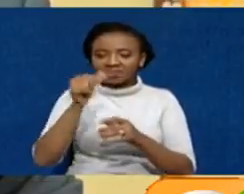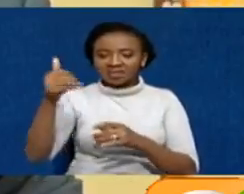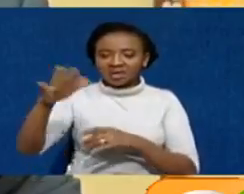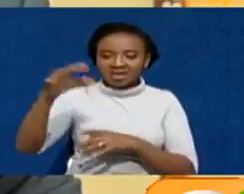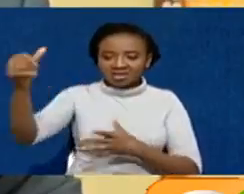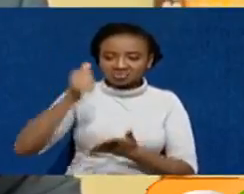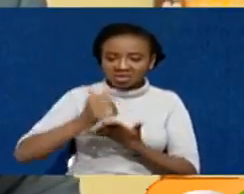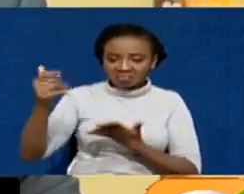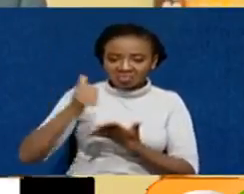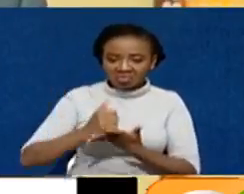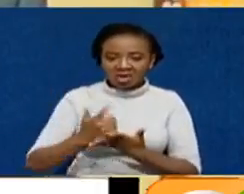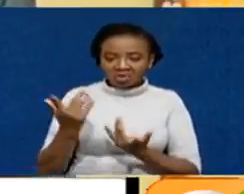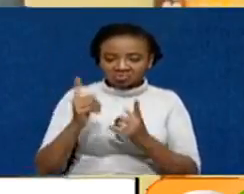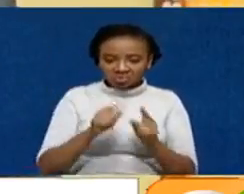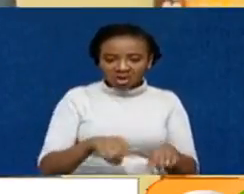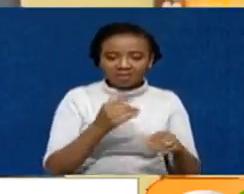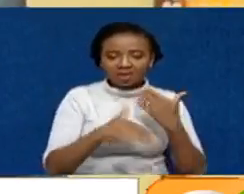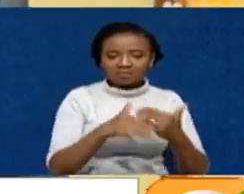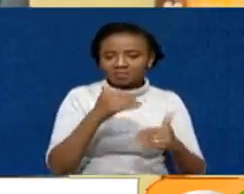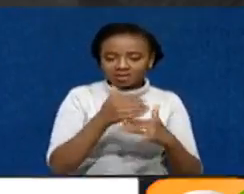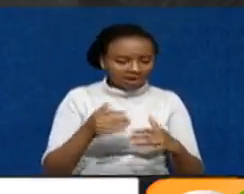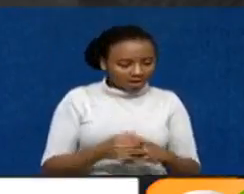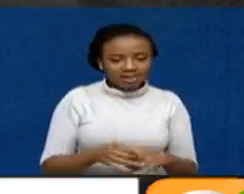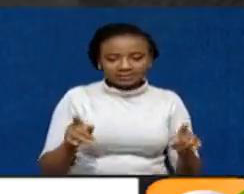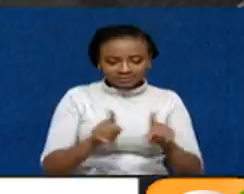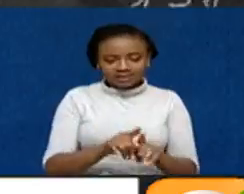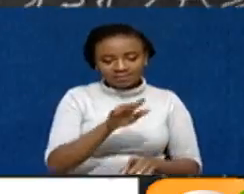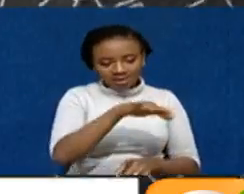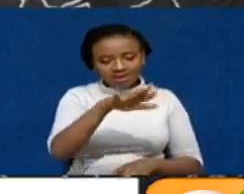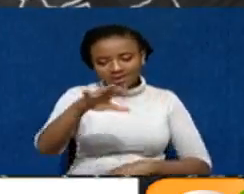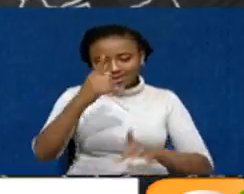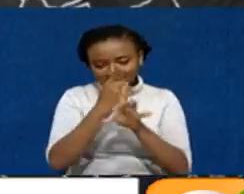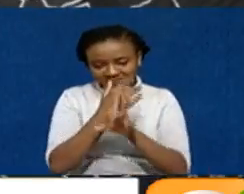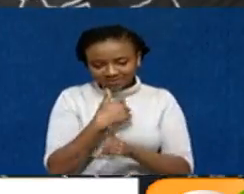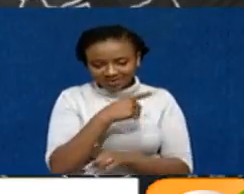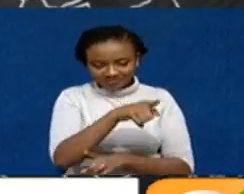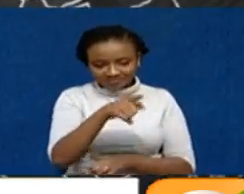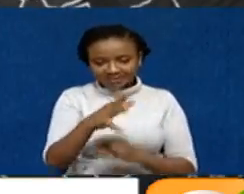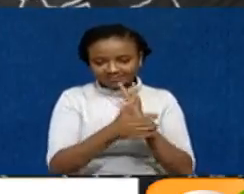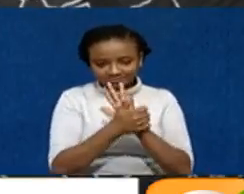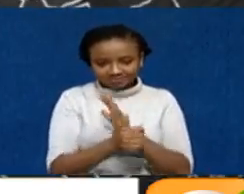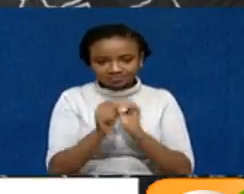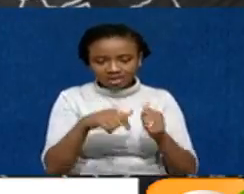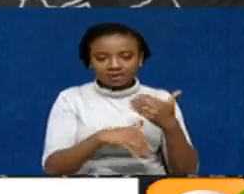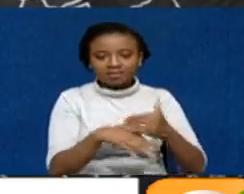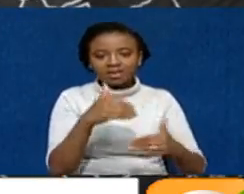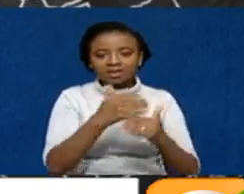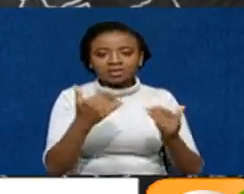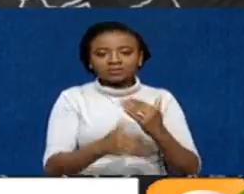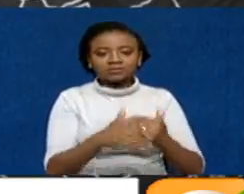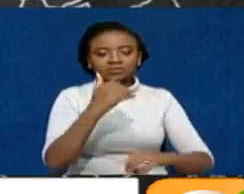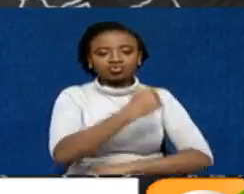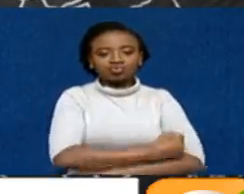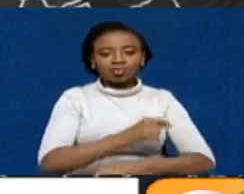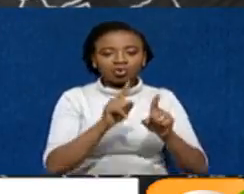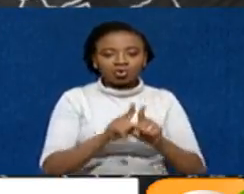Tiati, where we have very big challenges, we still have contractors over there. Kakamega County is topping the list of those with the highest number of new